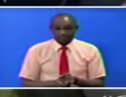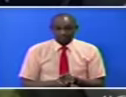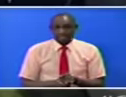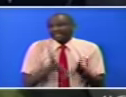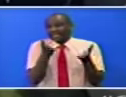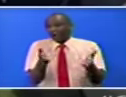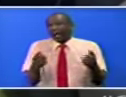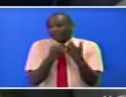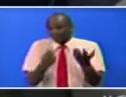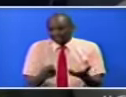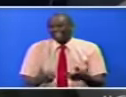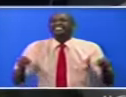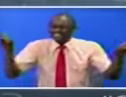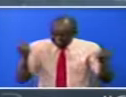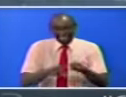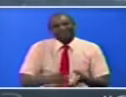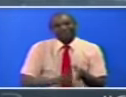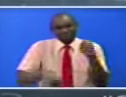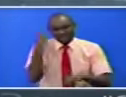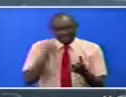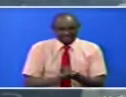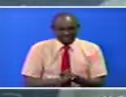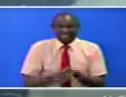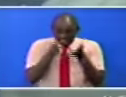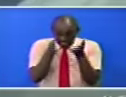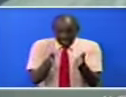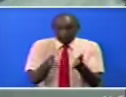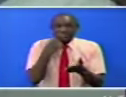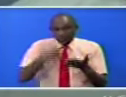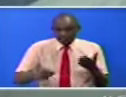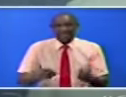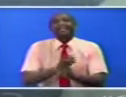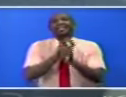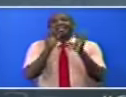And the script was the same. I consequently declare